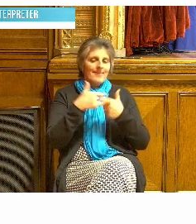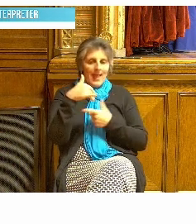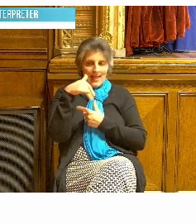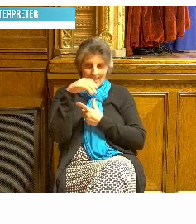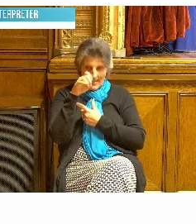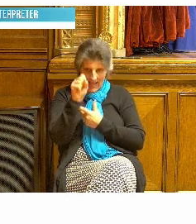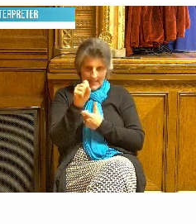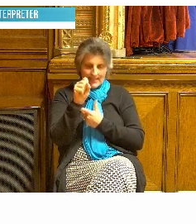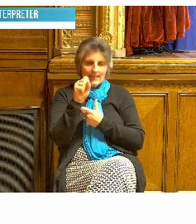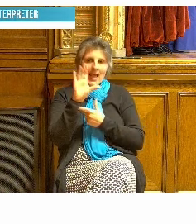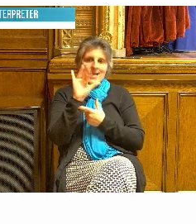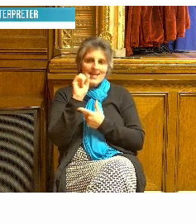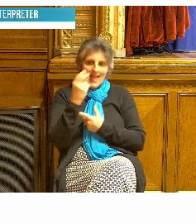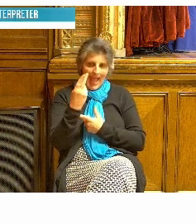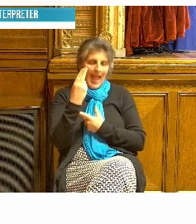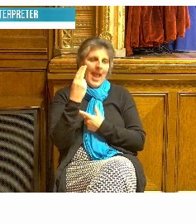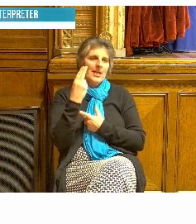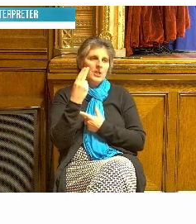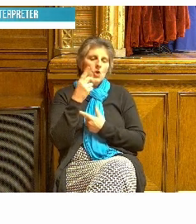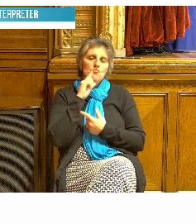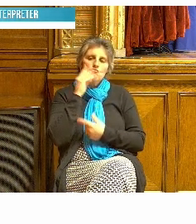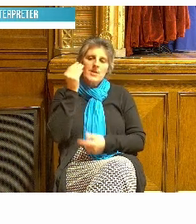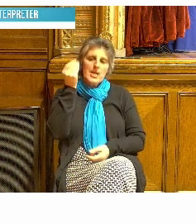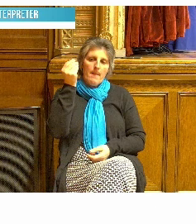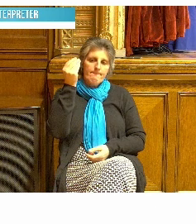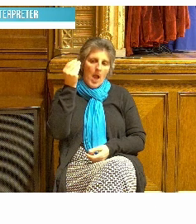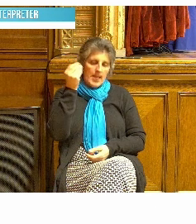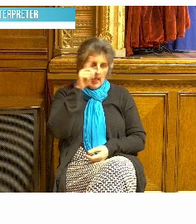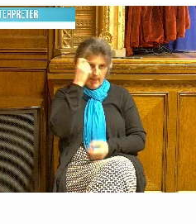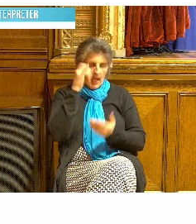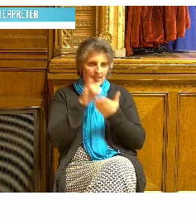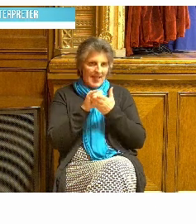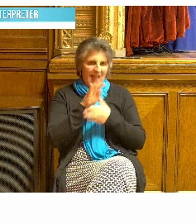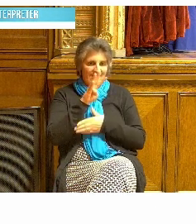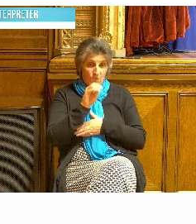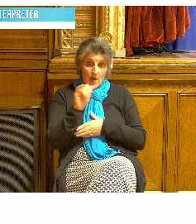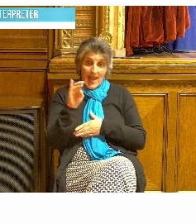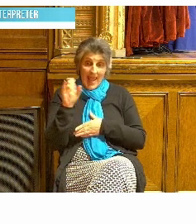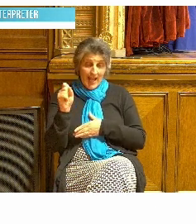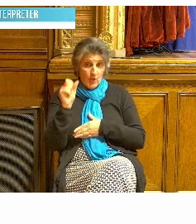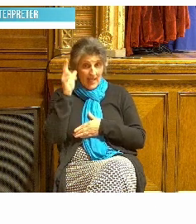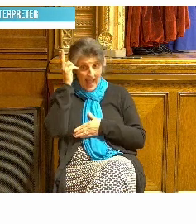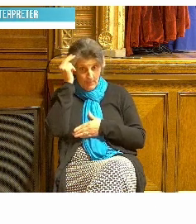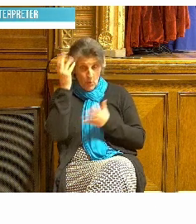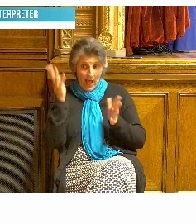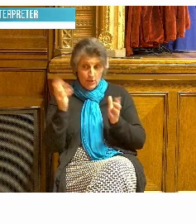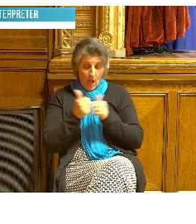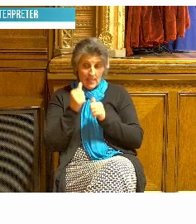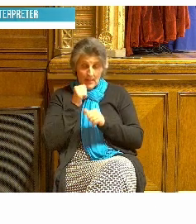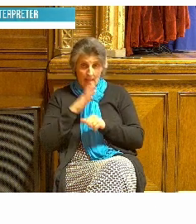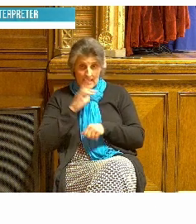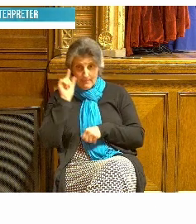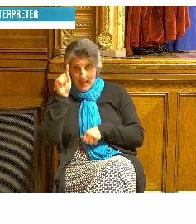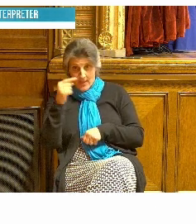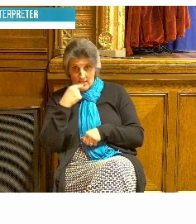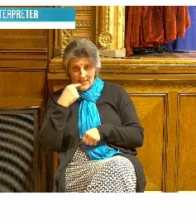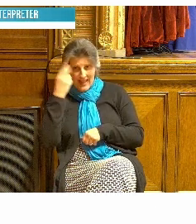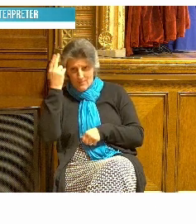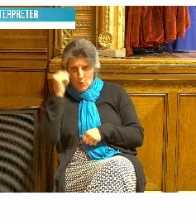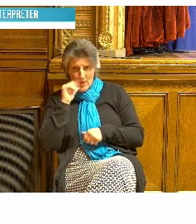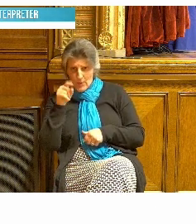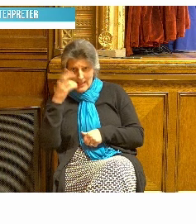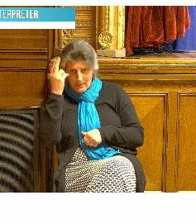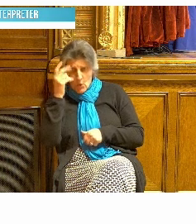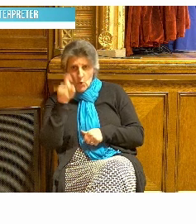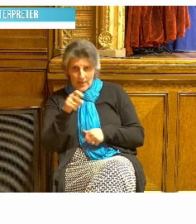yes, cash, real money. Because that 40 acres and a mule, I was talking to some ladies back here who said the mule, we don't need the